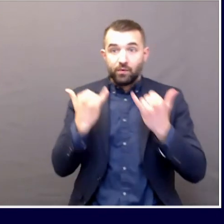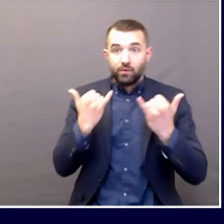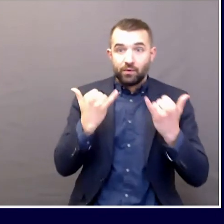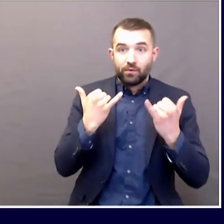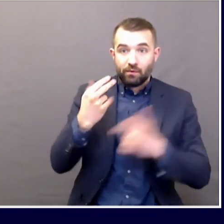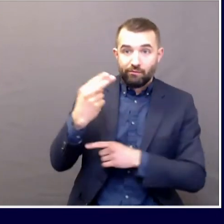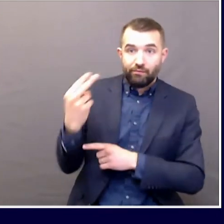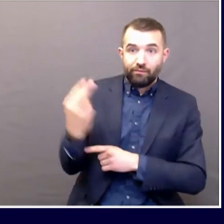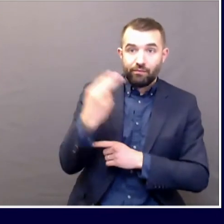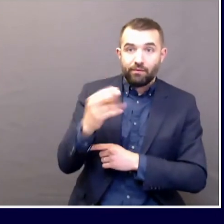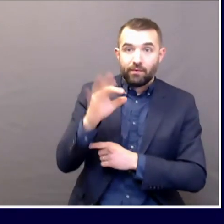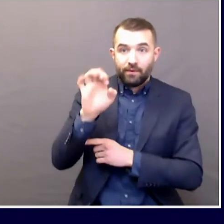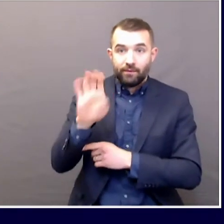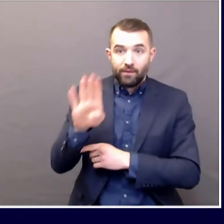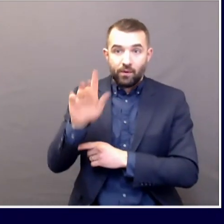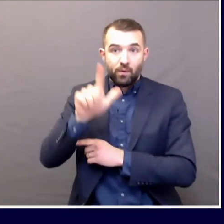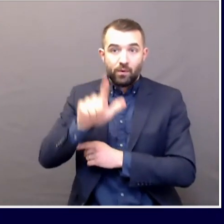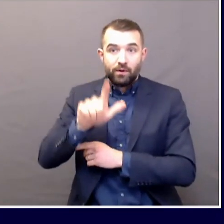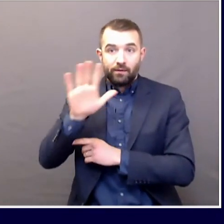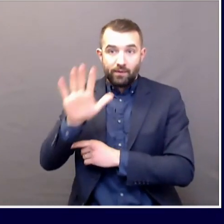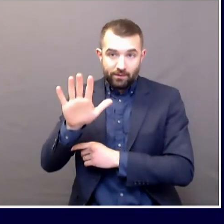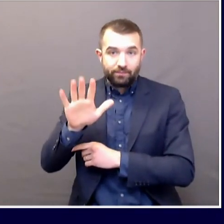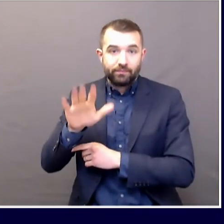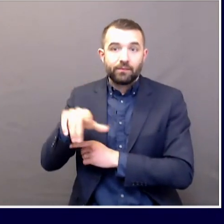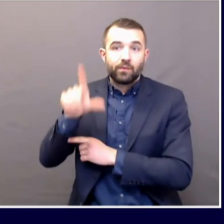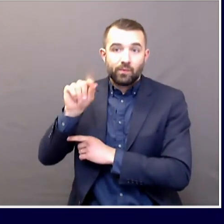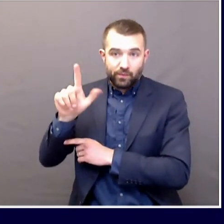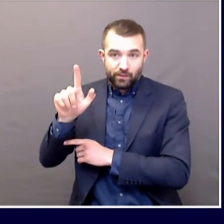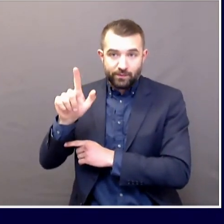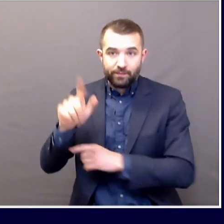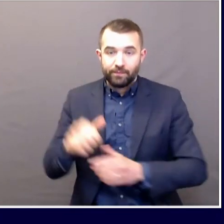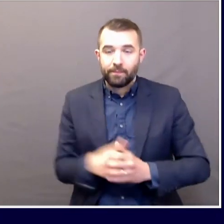Thursday, February 25th, 2021.